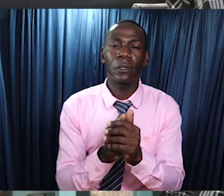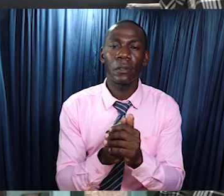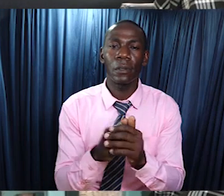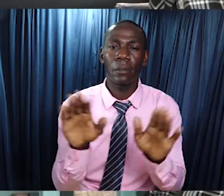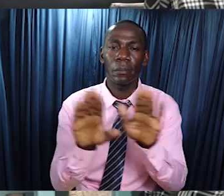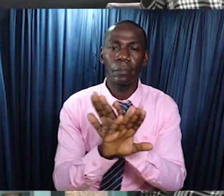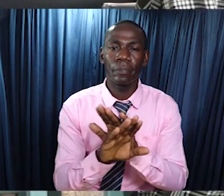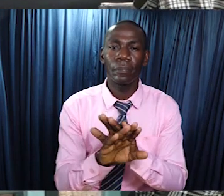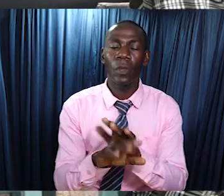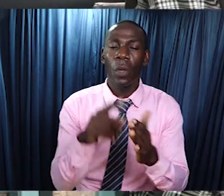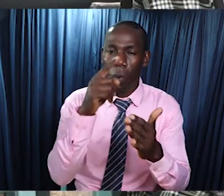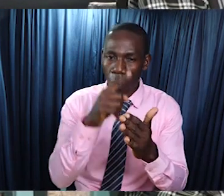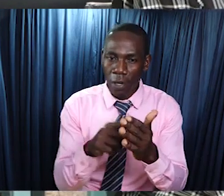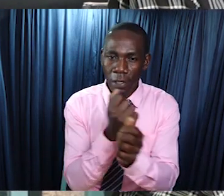dark.